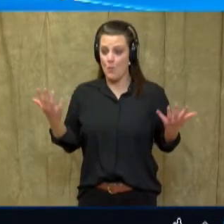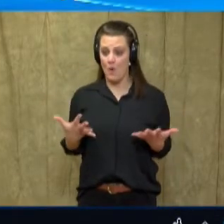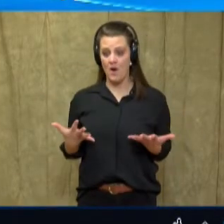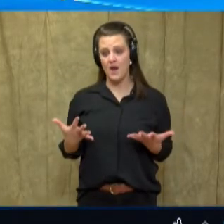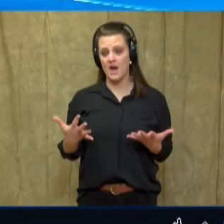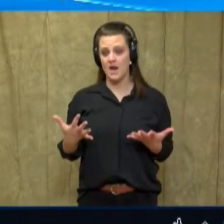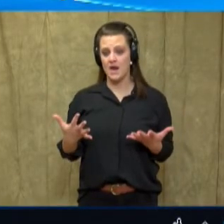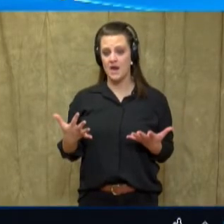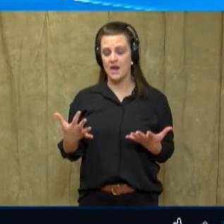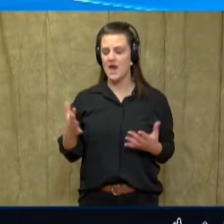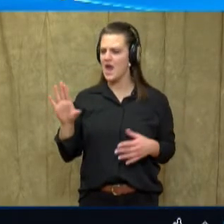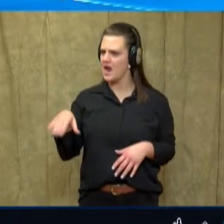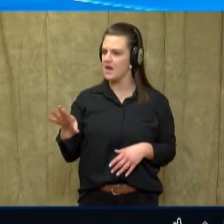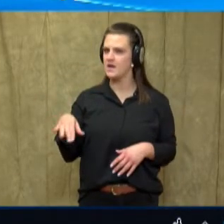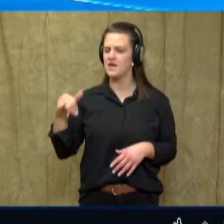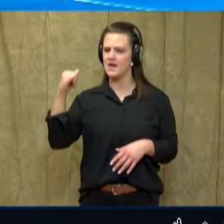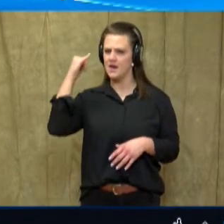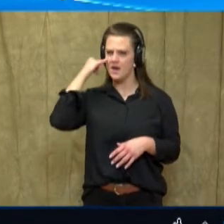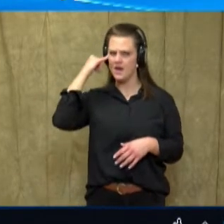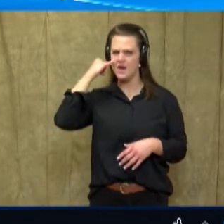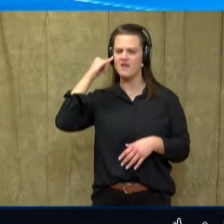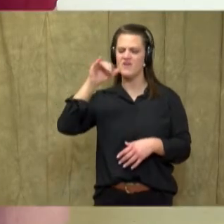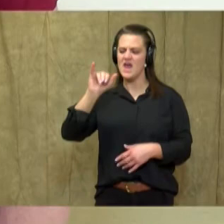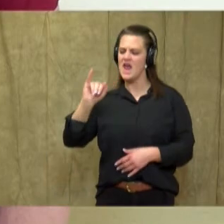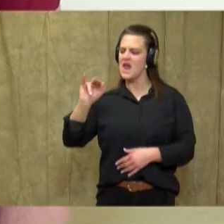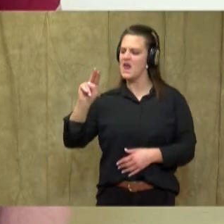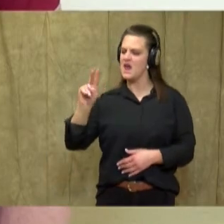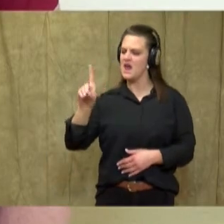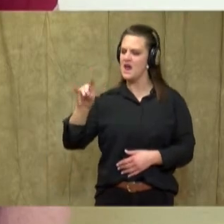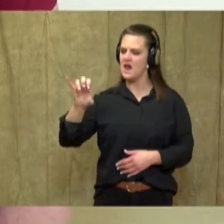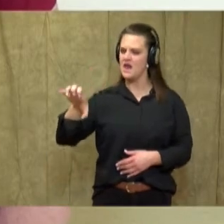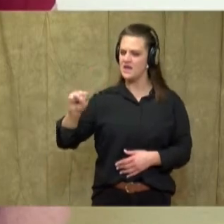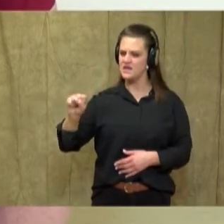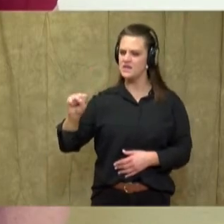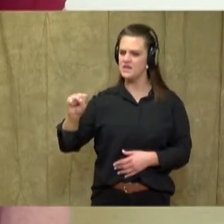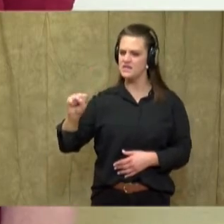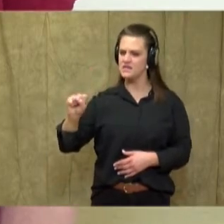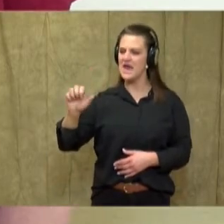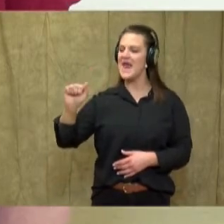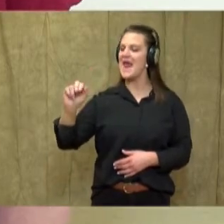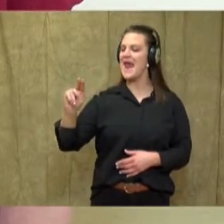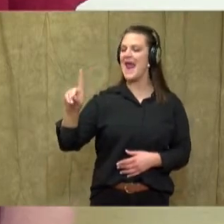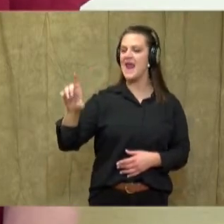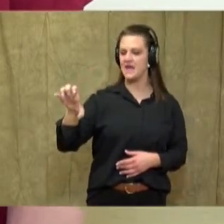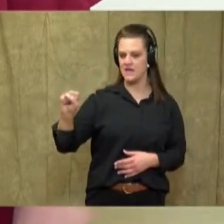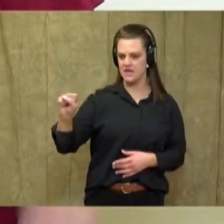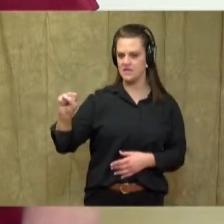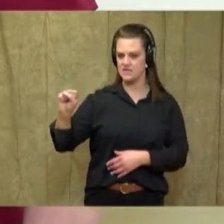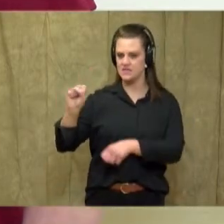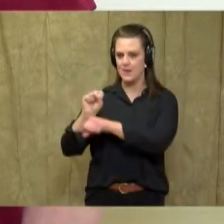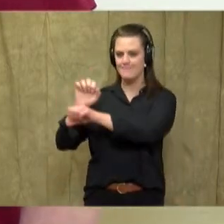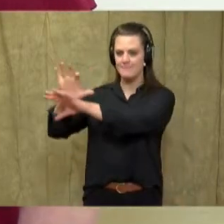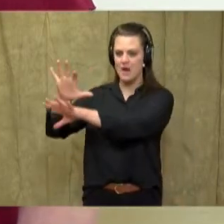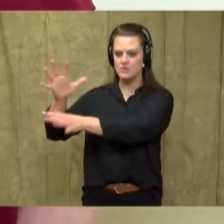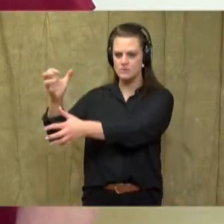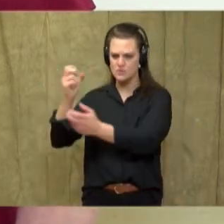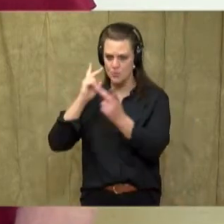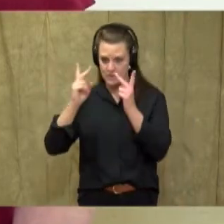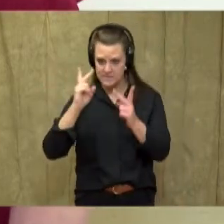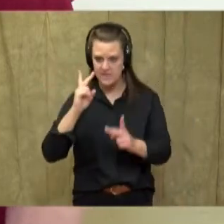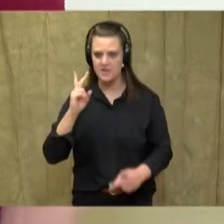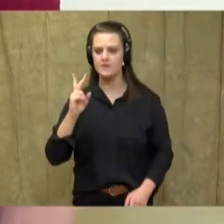hey, if I would like to see the Andes Mountains, I bet you would like to see the Andes